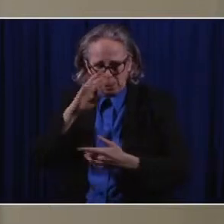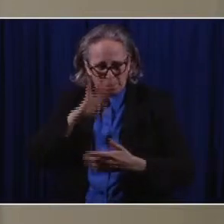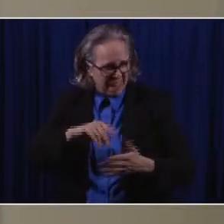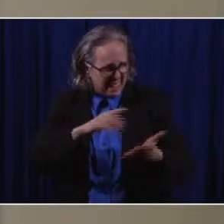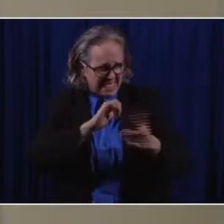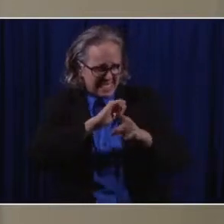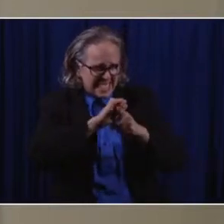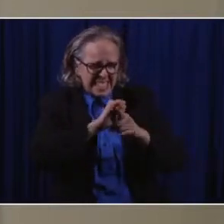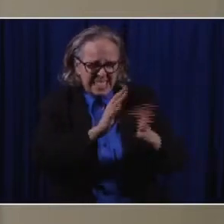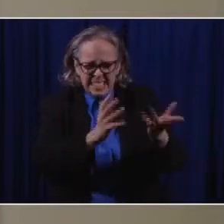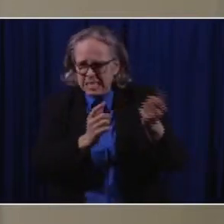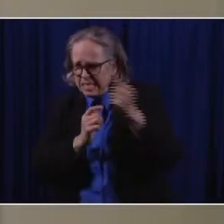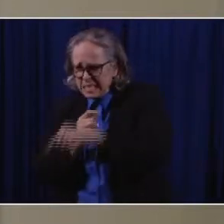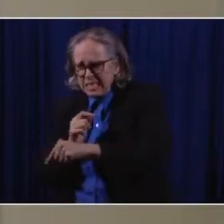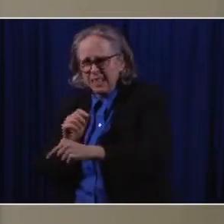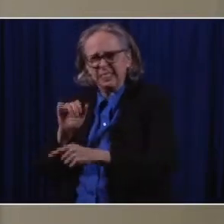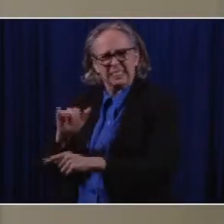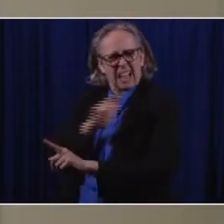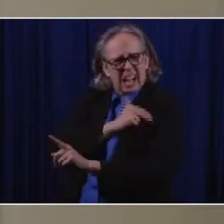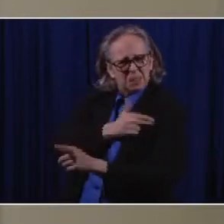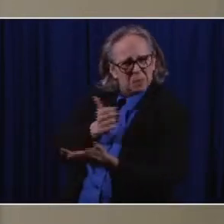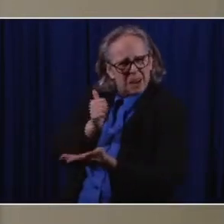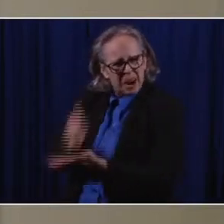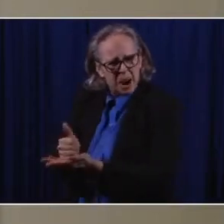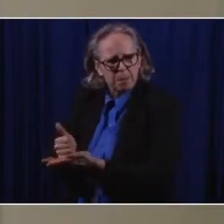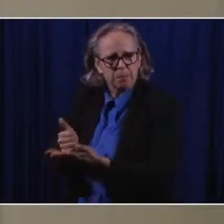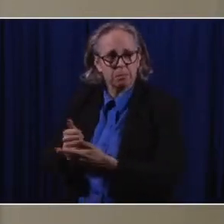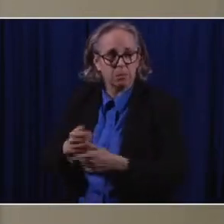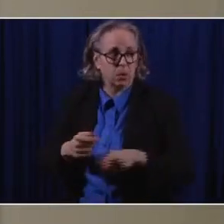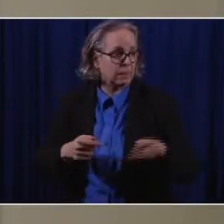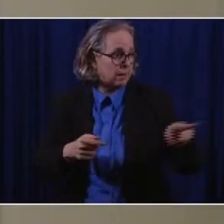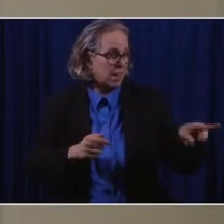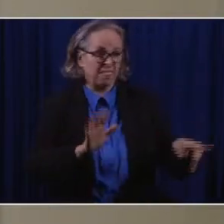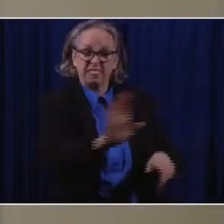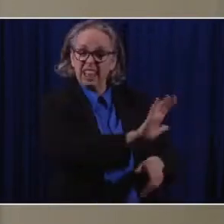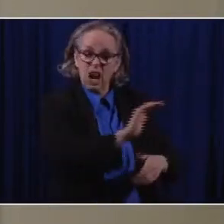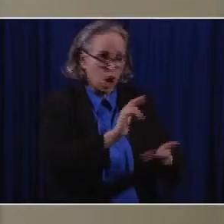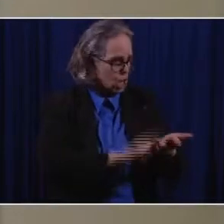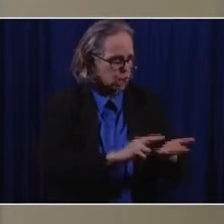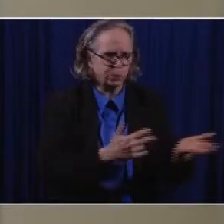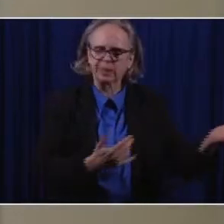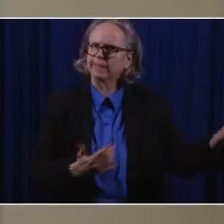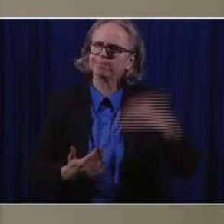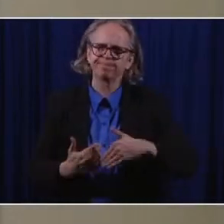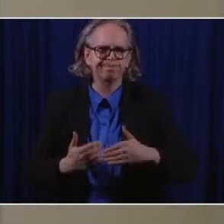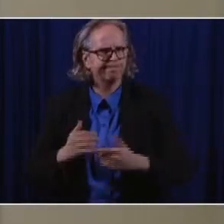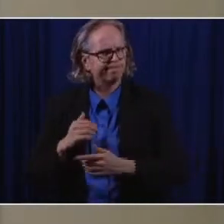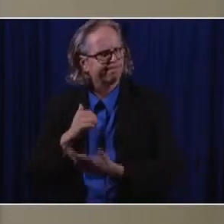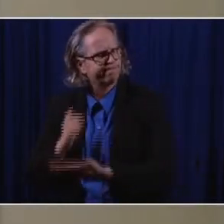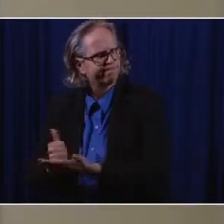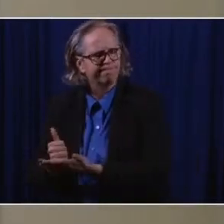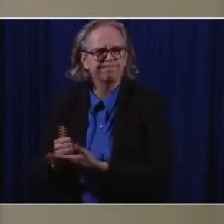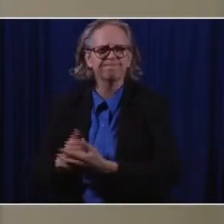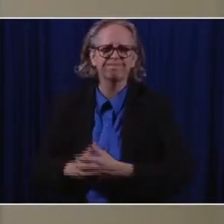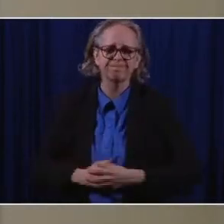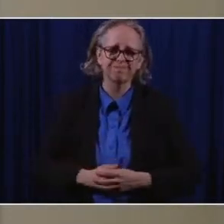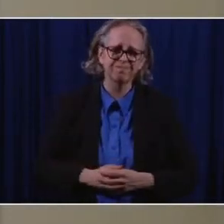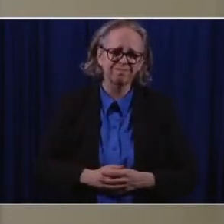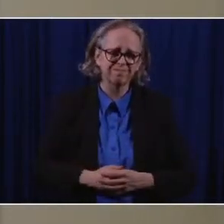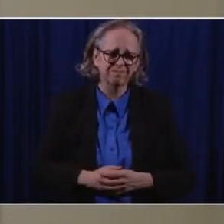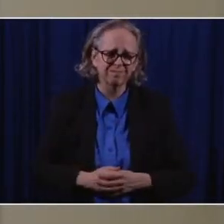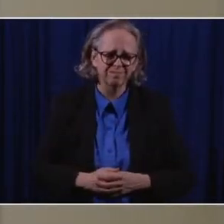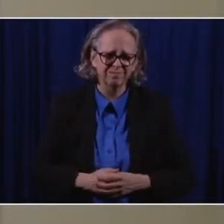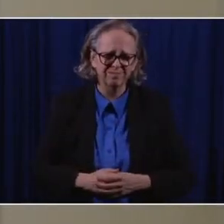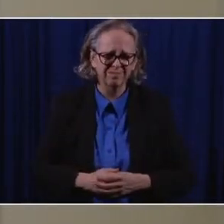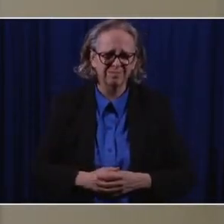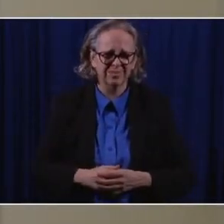ambulatory nurses to help us out in the acute care setting. So these are things we have thought through before, but